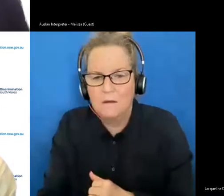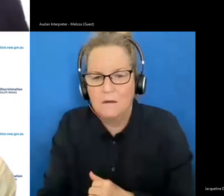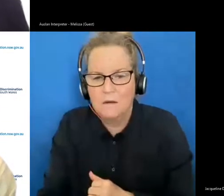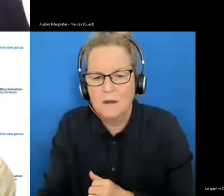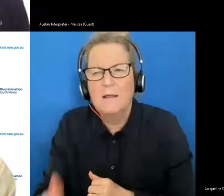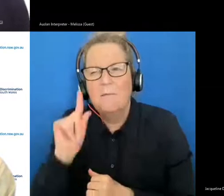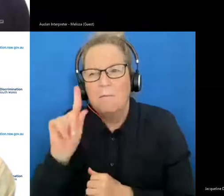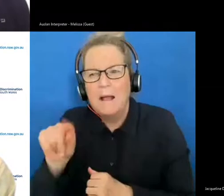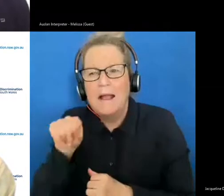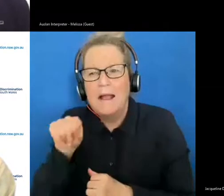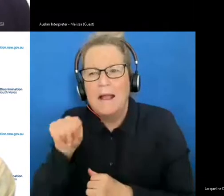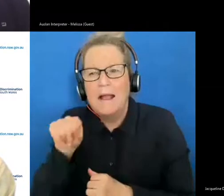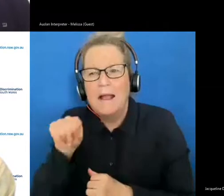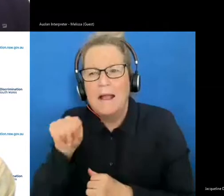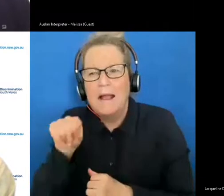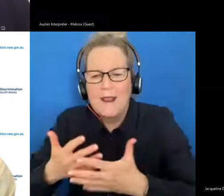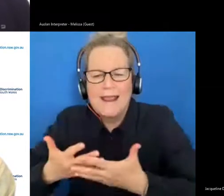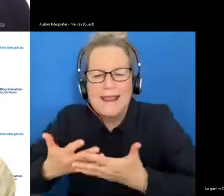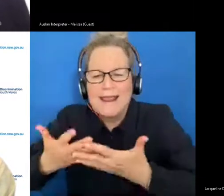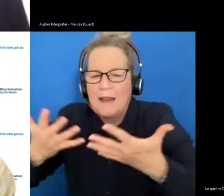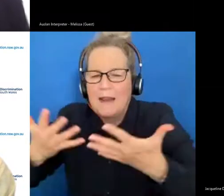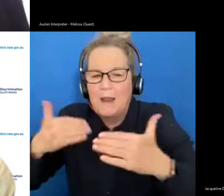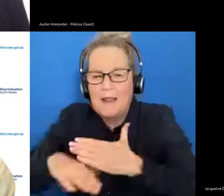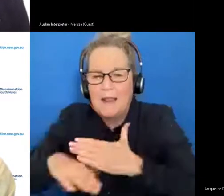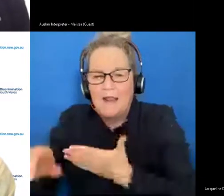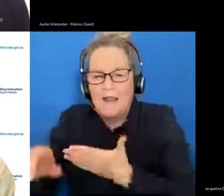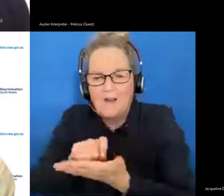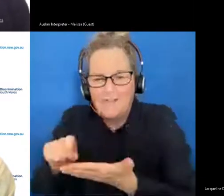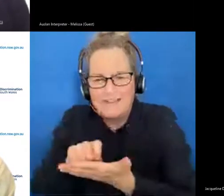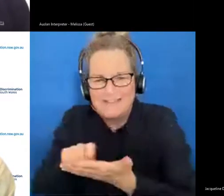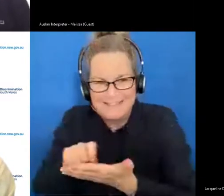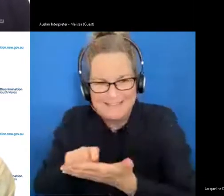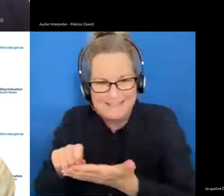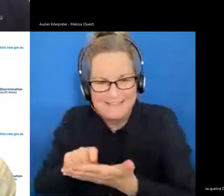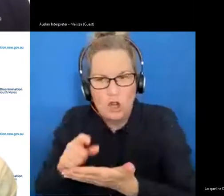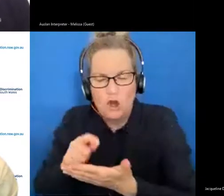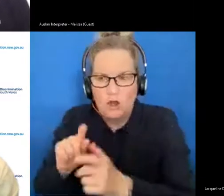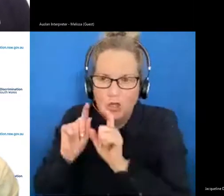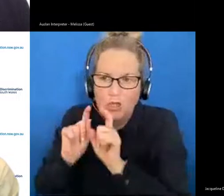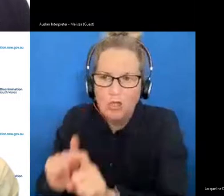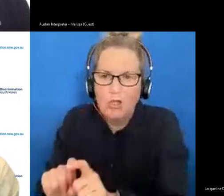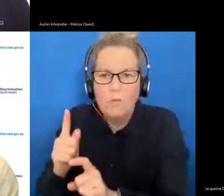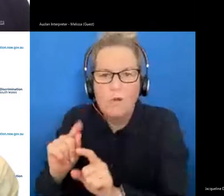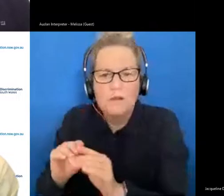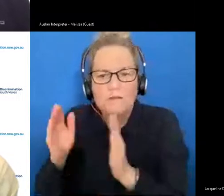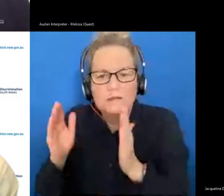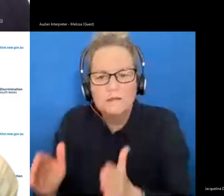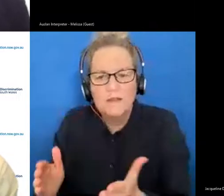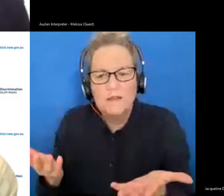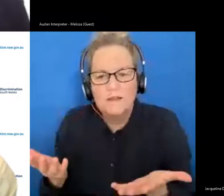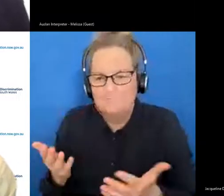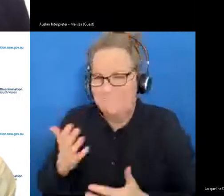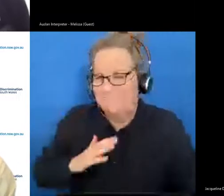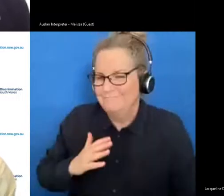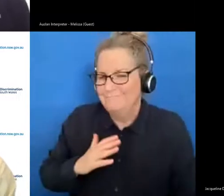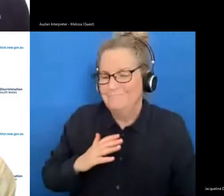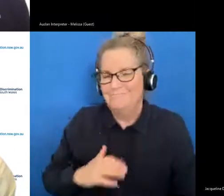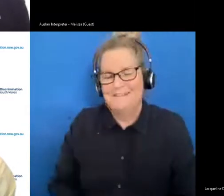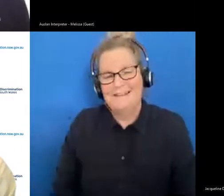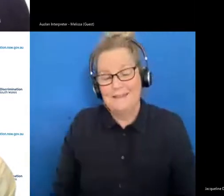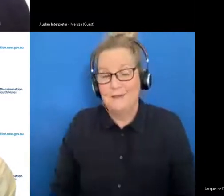in that office that he wanted to. Because, you know, for Josh, the most important part of being at work is, you know,